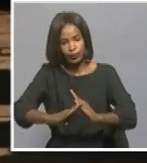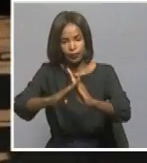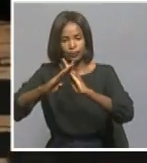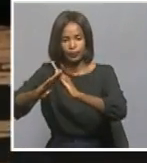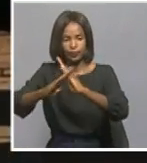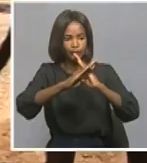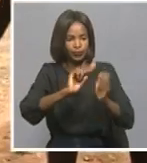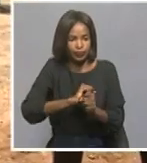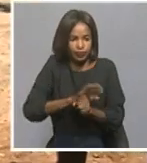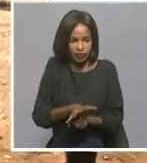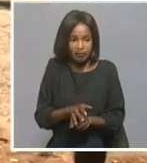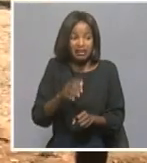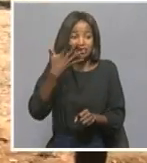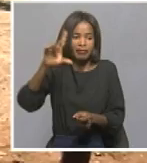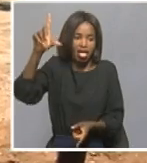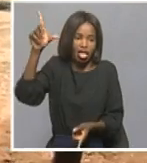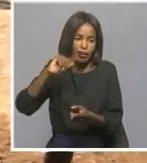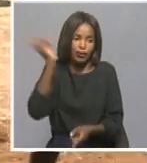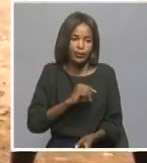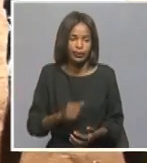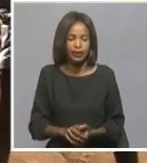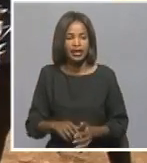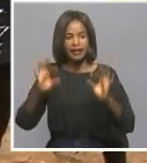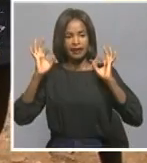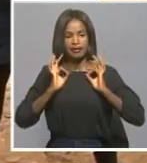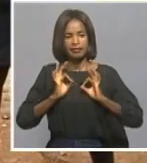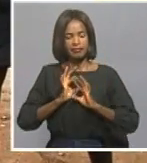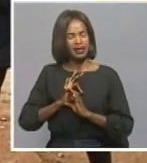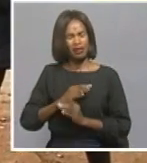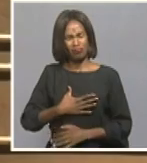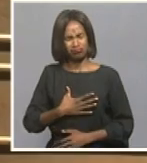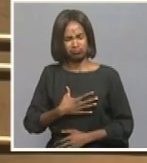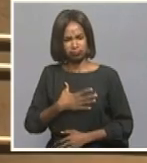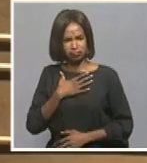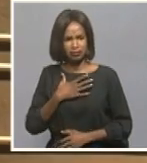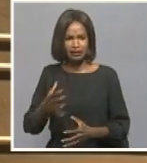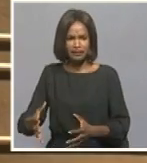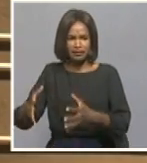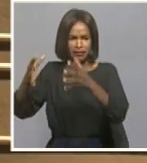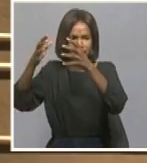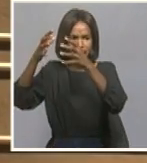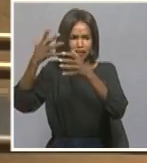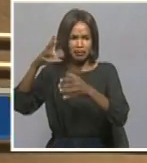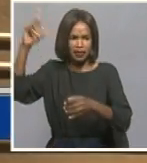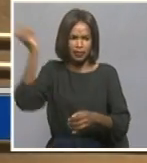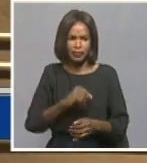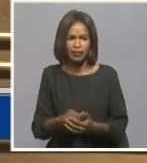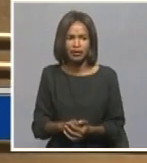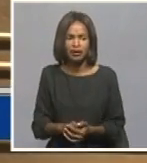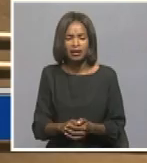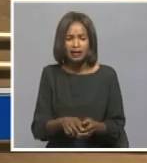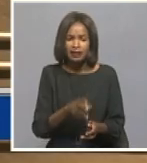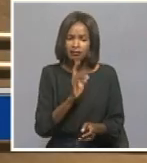COVID-19, but they are empty now. Mwiya Gaudensha Kruene is not happy. Please discipline the children not